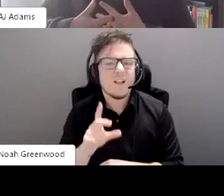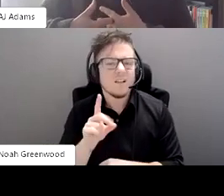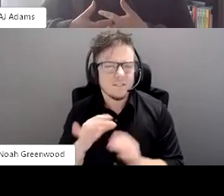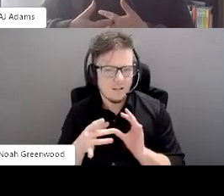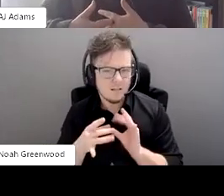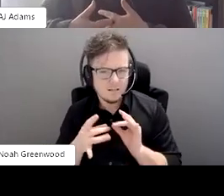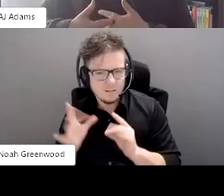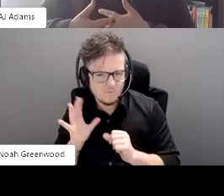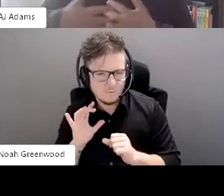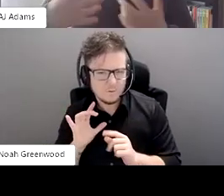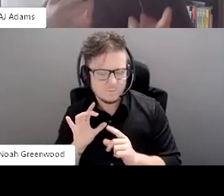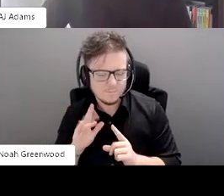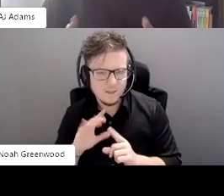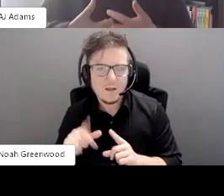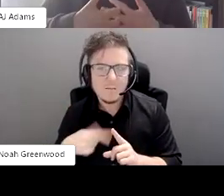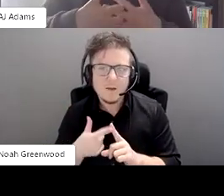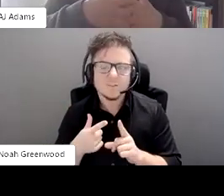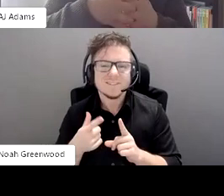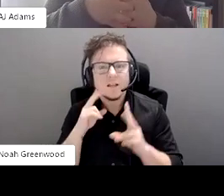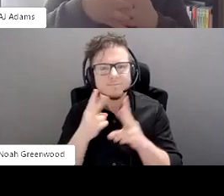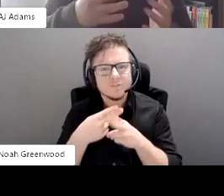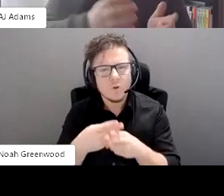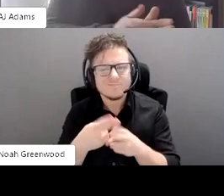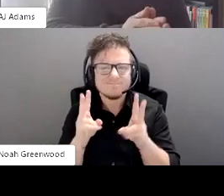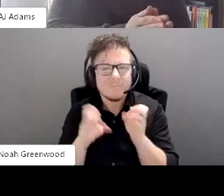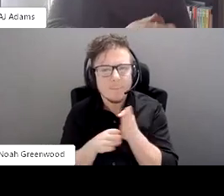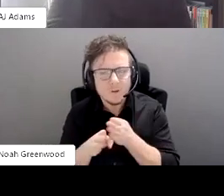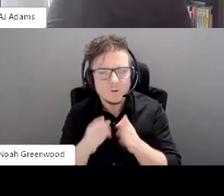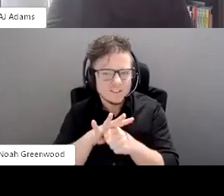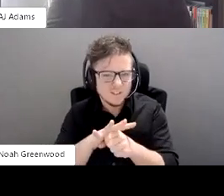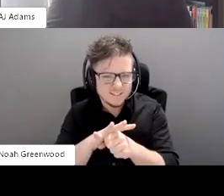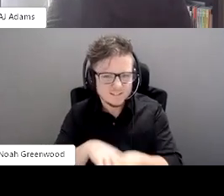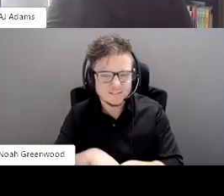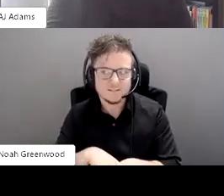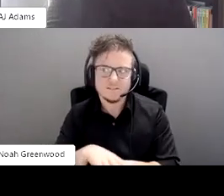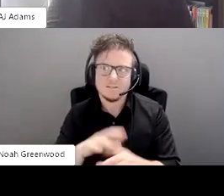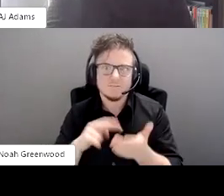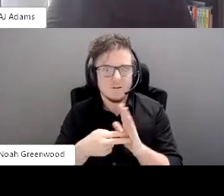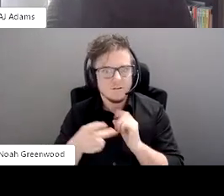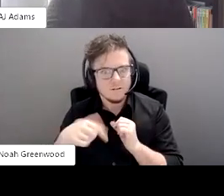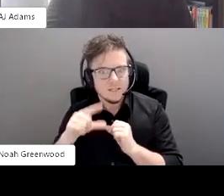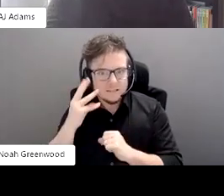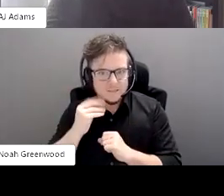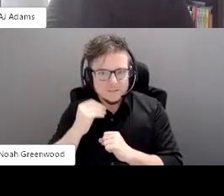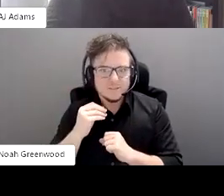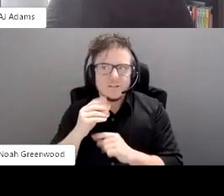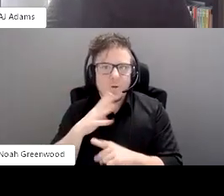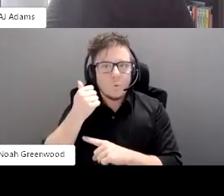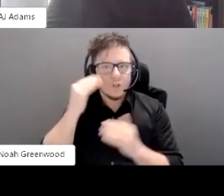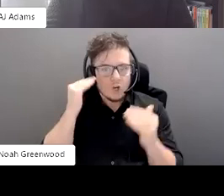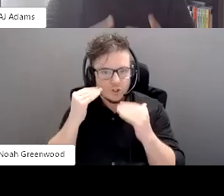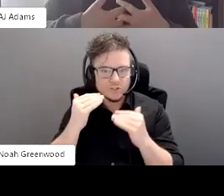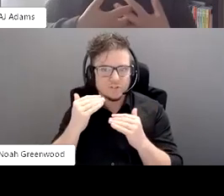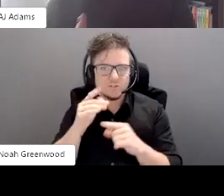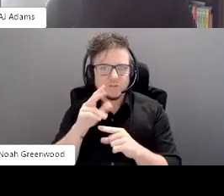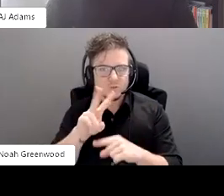about minority stress and the experiences that 2S LGBTI older adults have lived